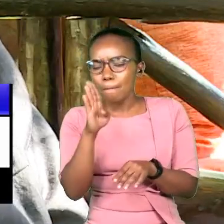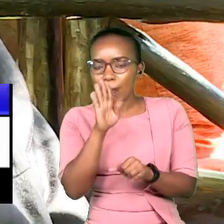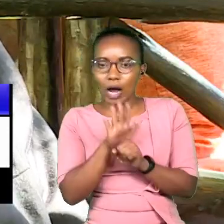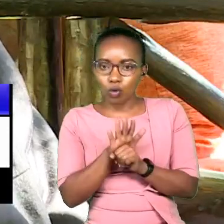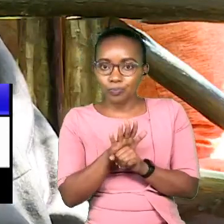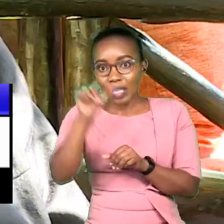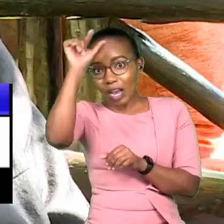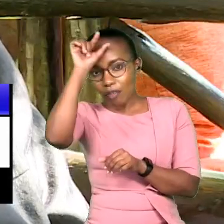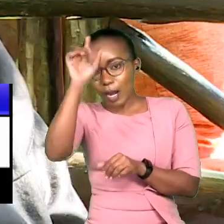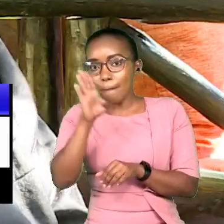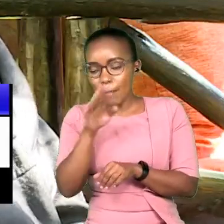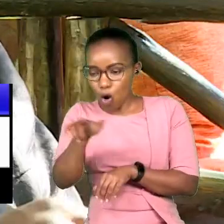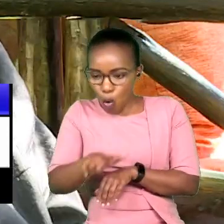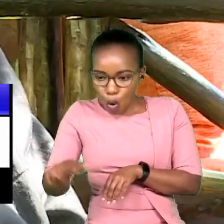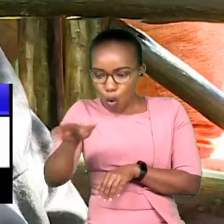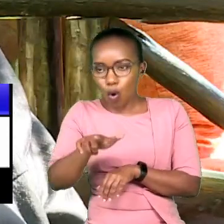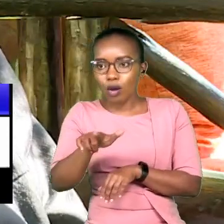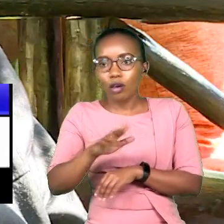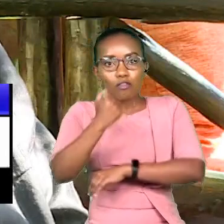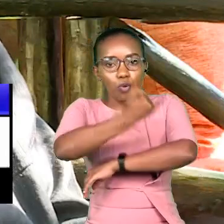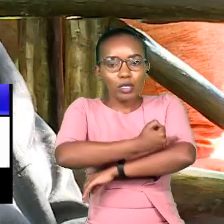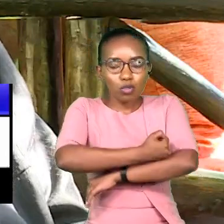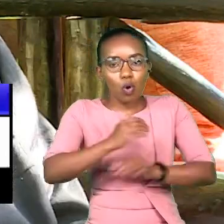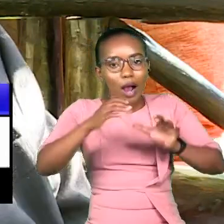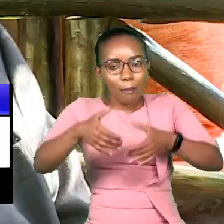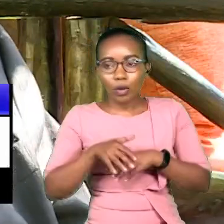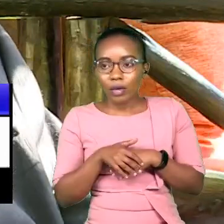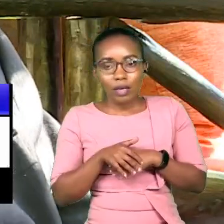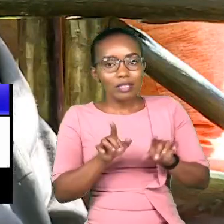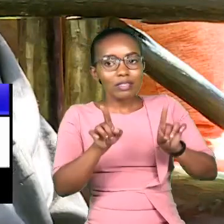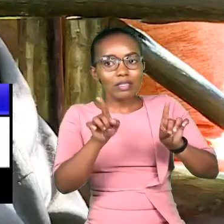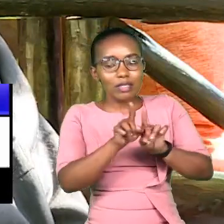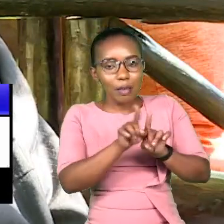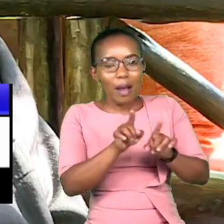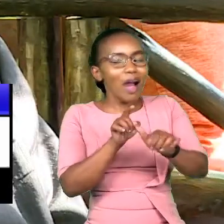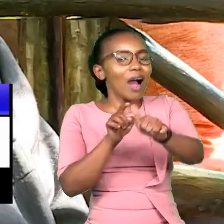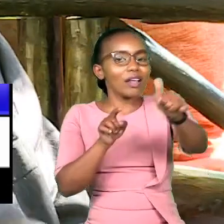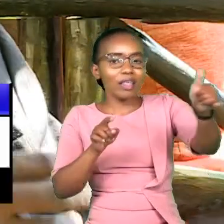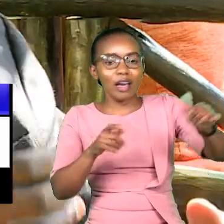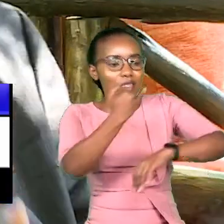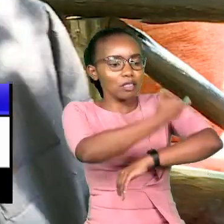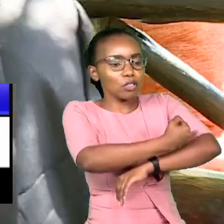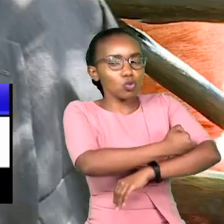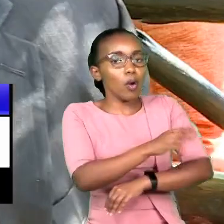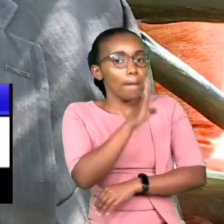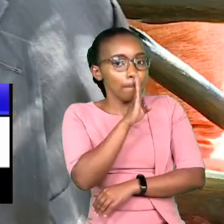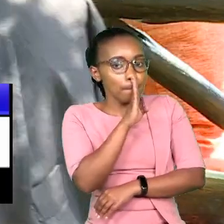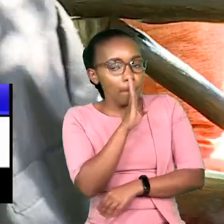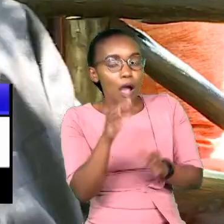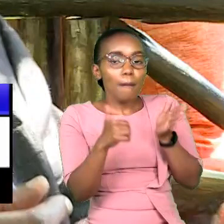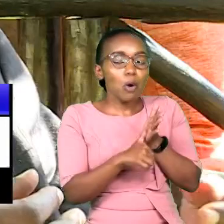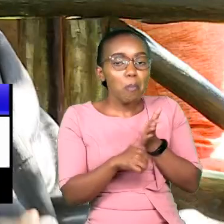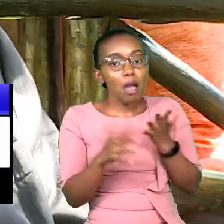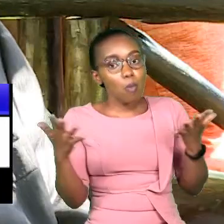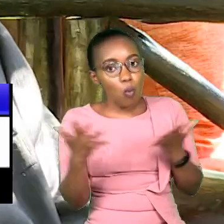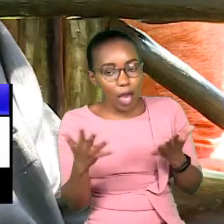government borrows locally from commercial institutions, also borrows from external institutions. The problem is that